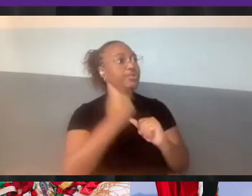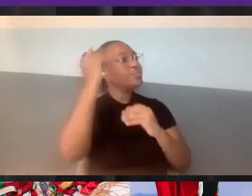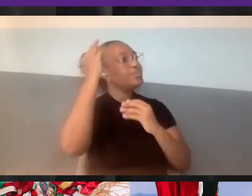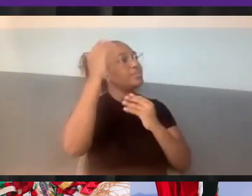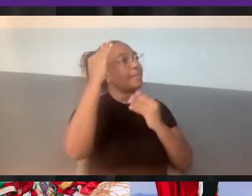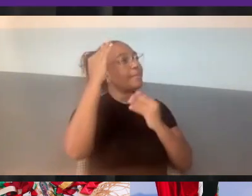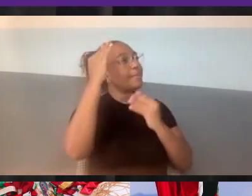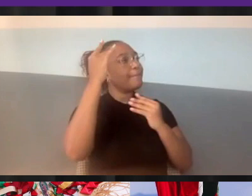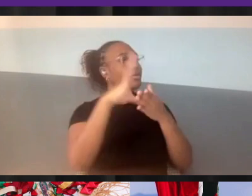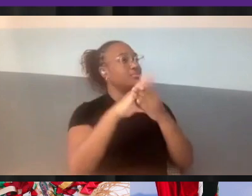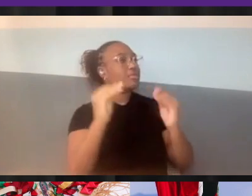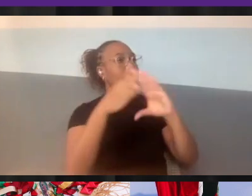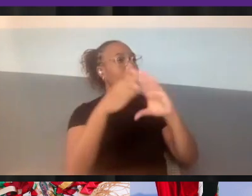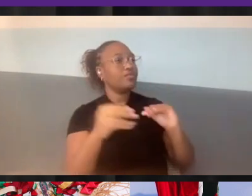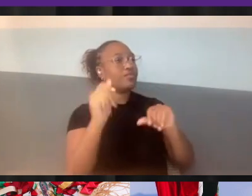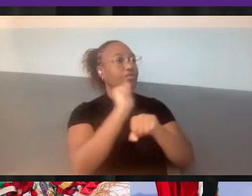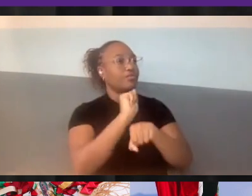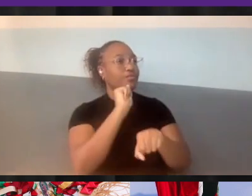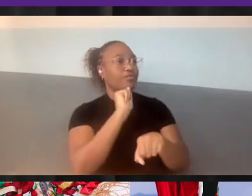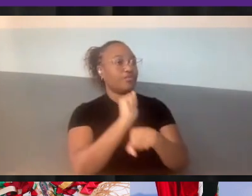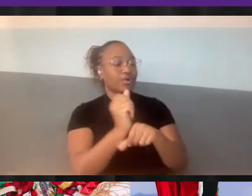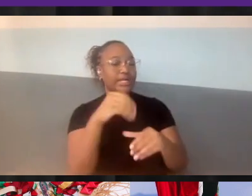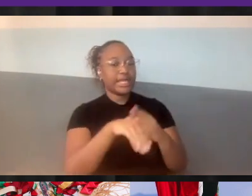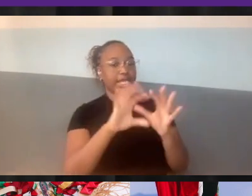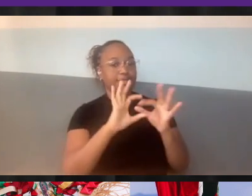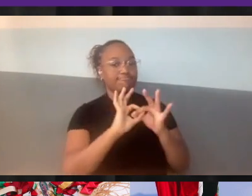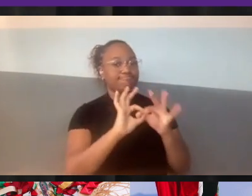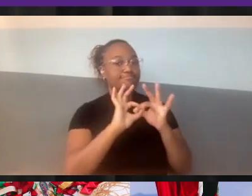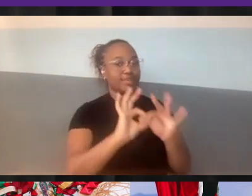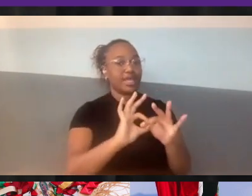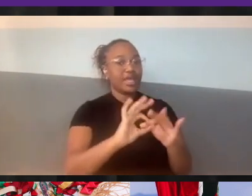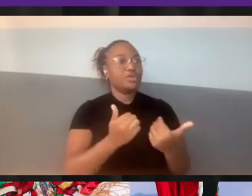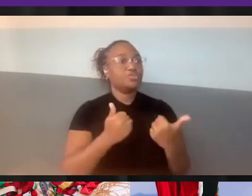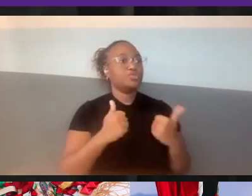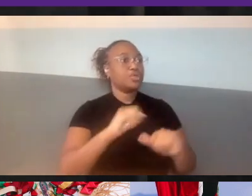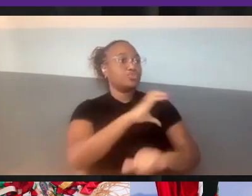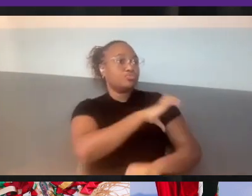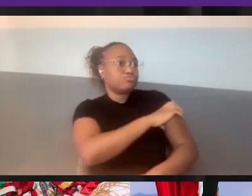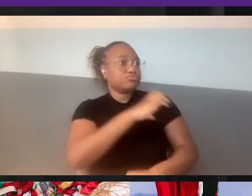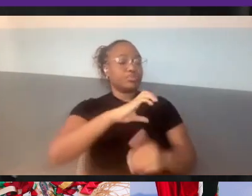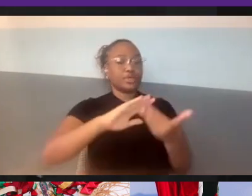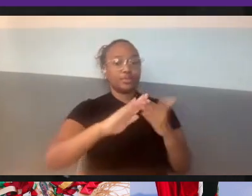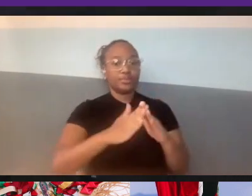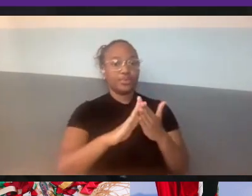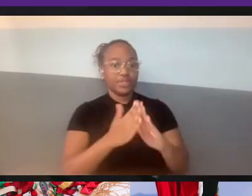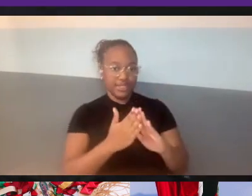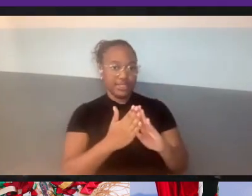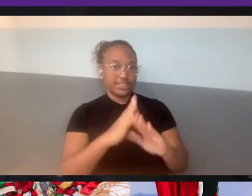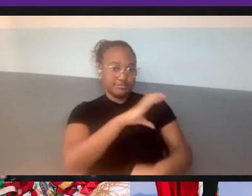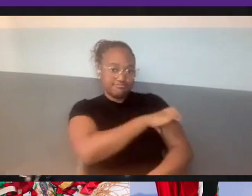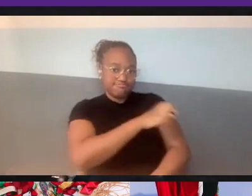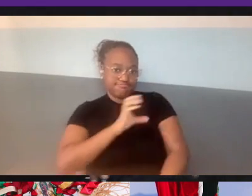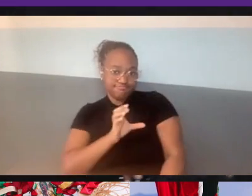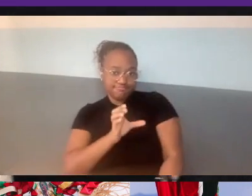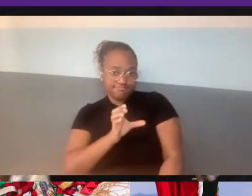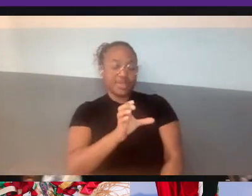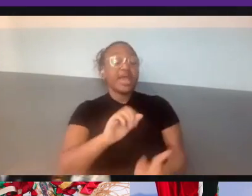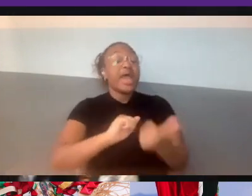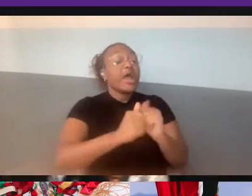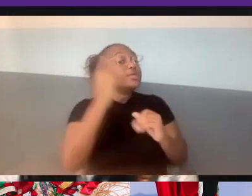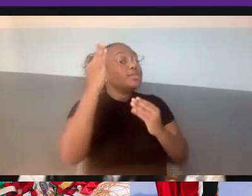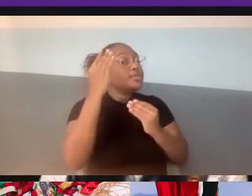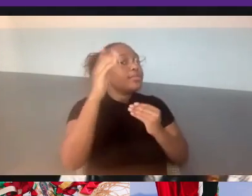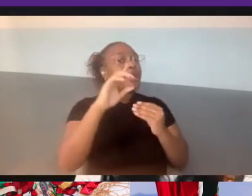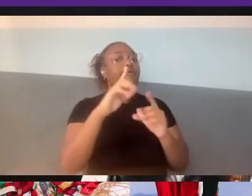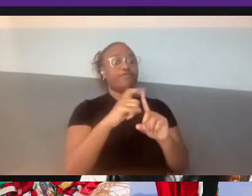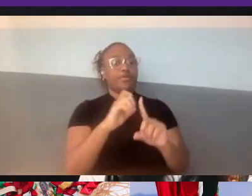about kinship and empowerment of these communities. How do you think about it from your vantage point in collaboration with your